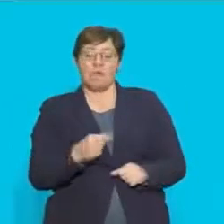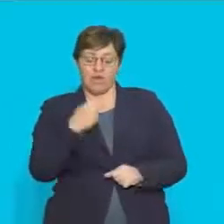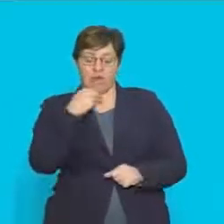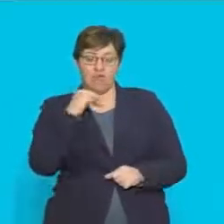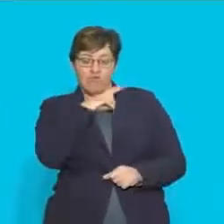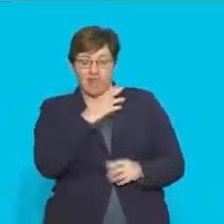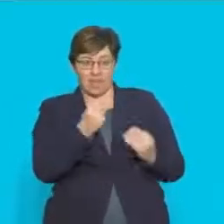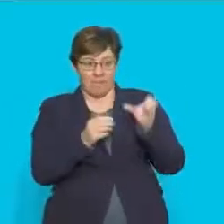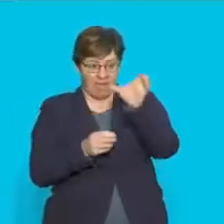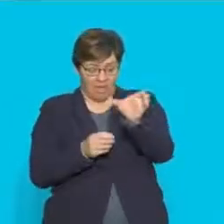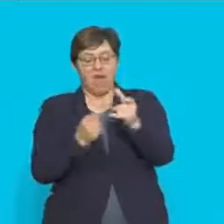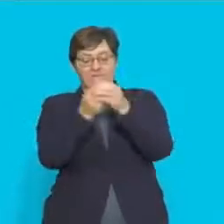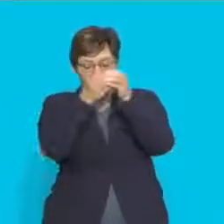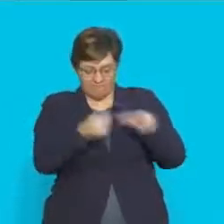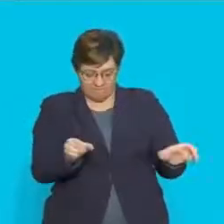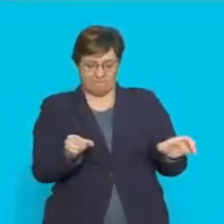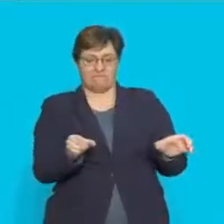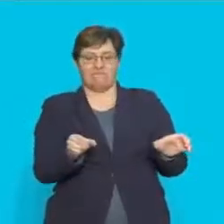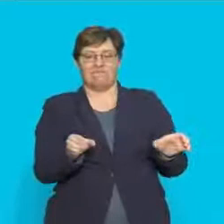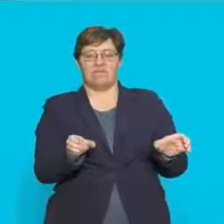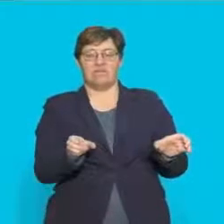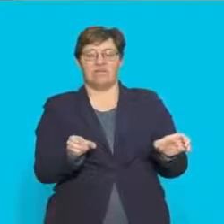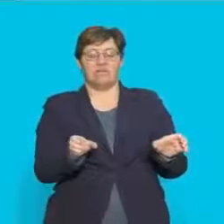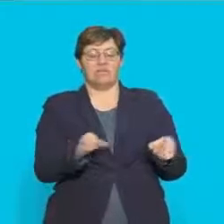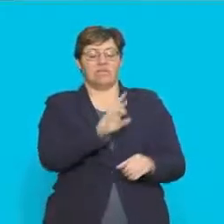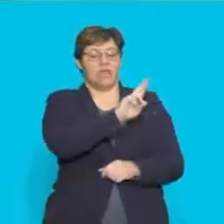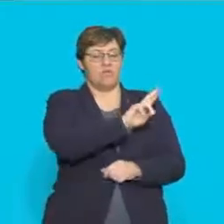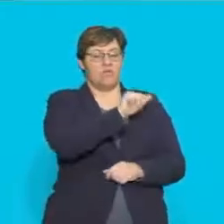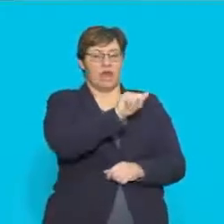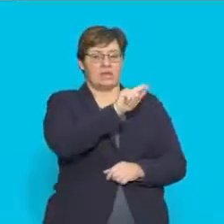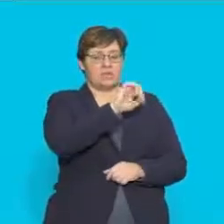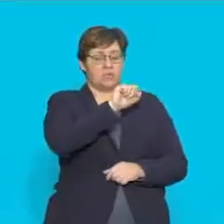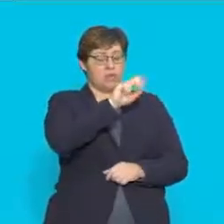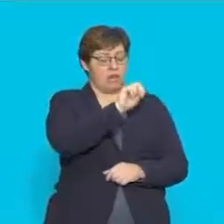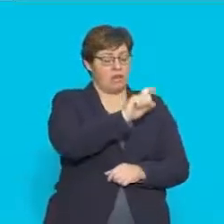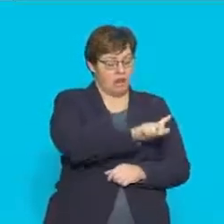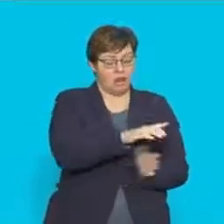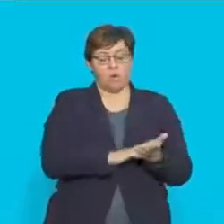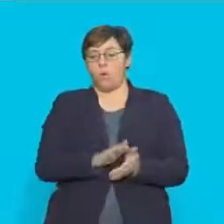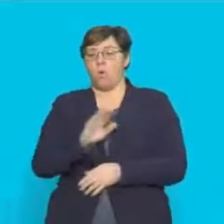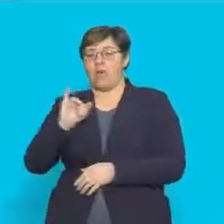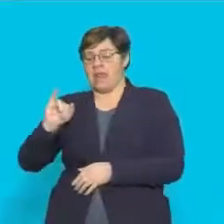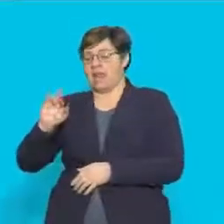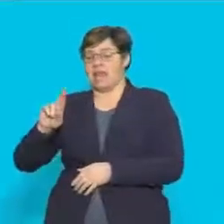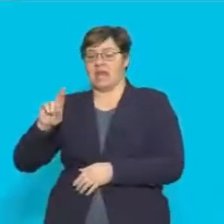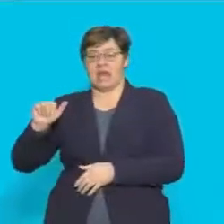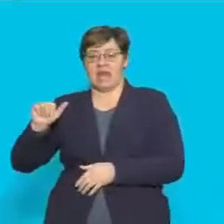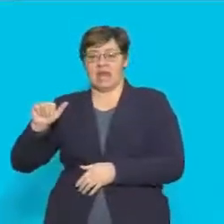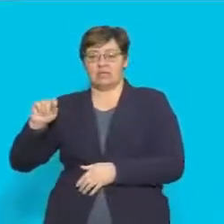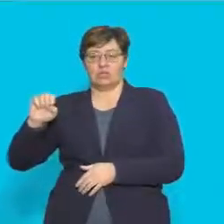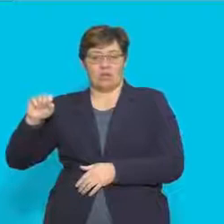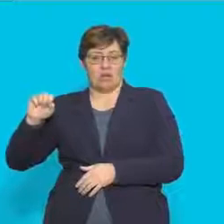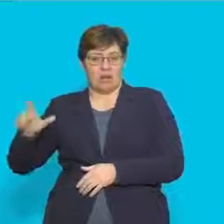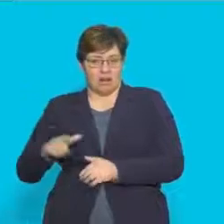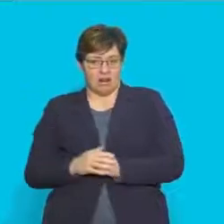are divided into two branches, which is rational and irrational. And then rational is the one that has a lot